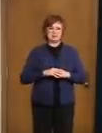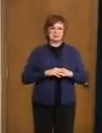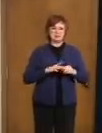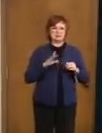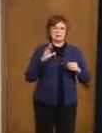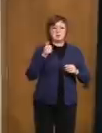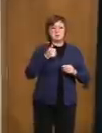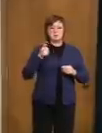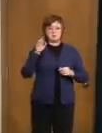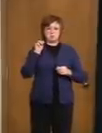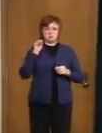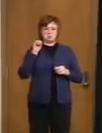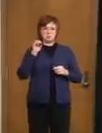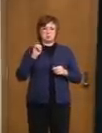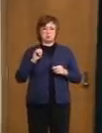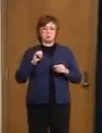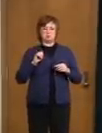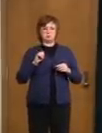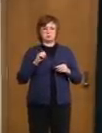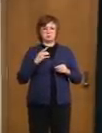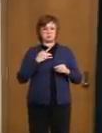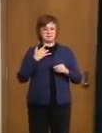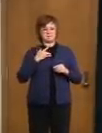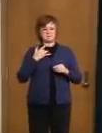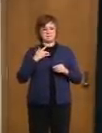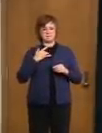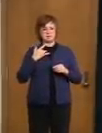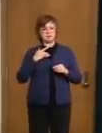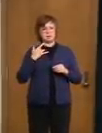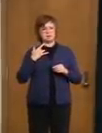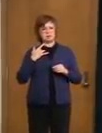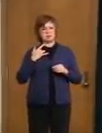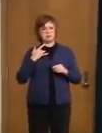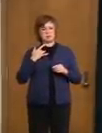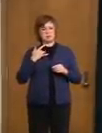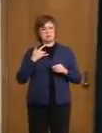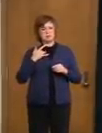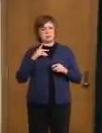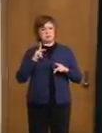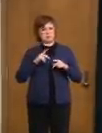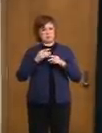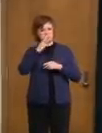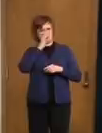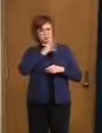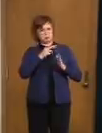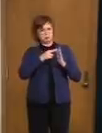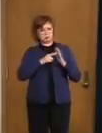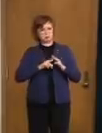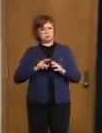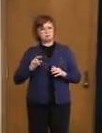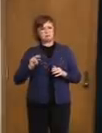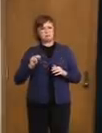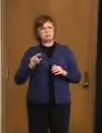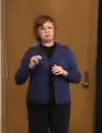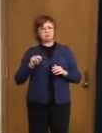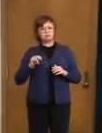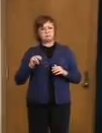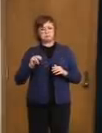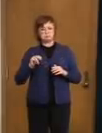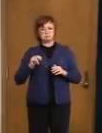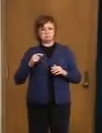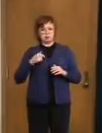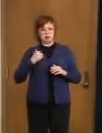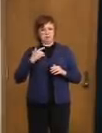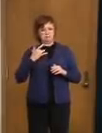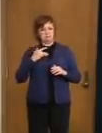it means that a large number of people weren't following the recommendations. I'm sure there was some